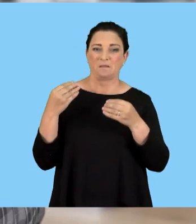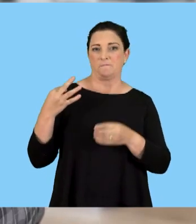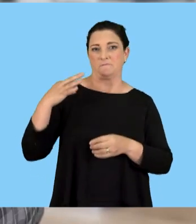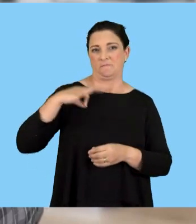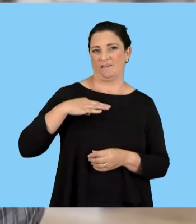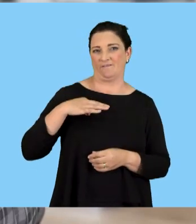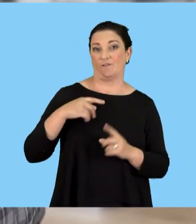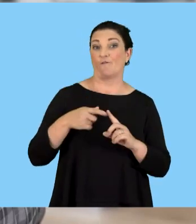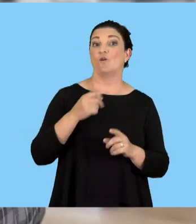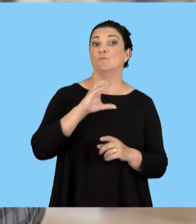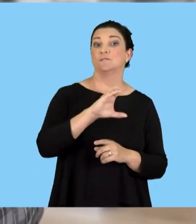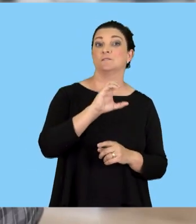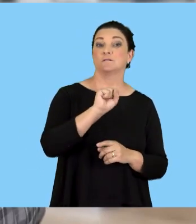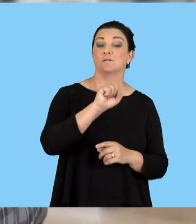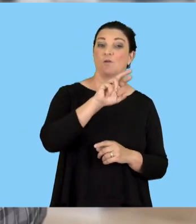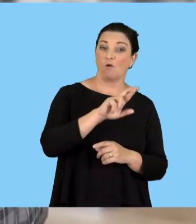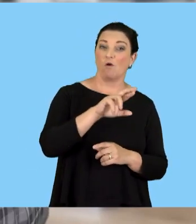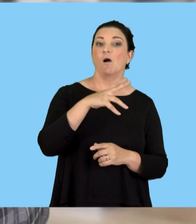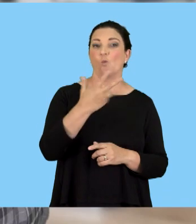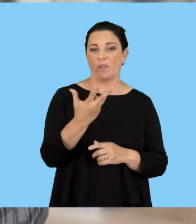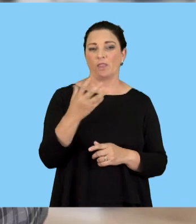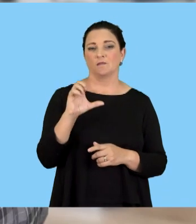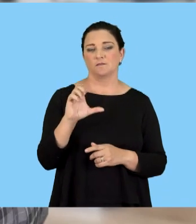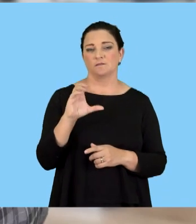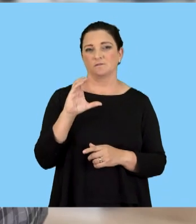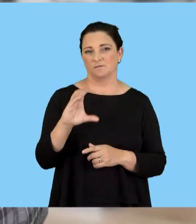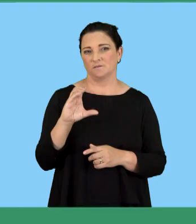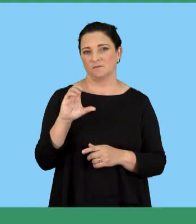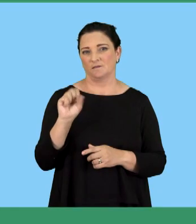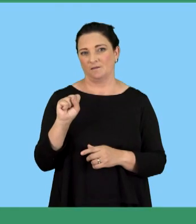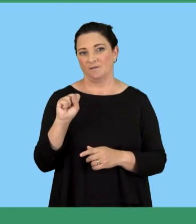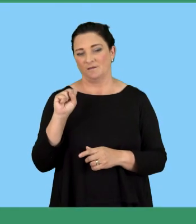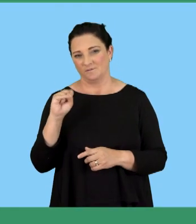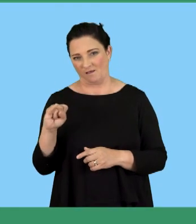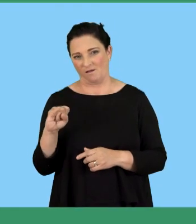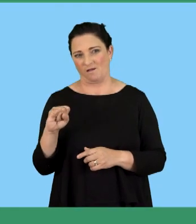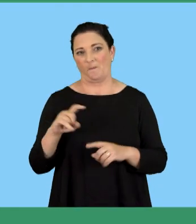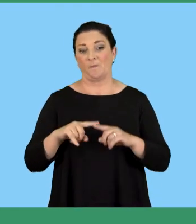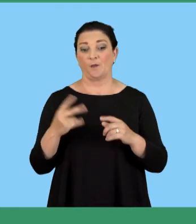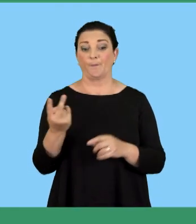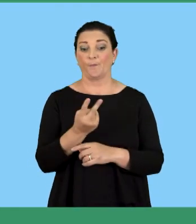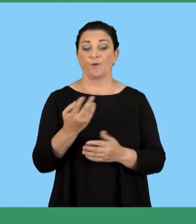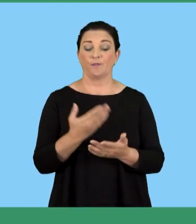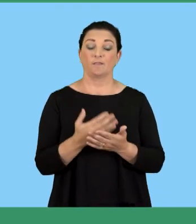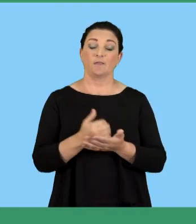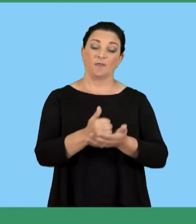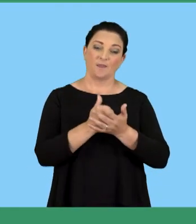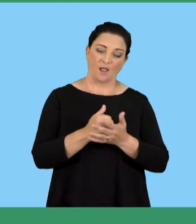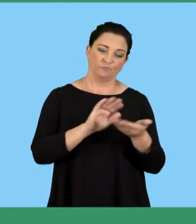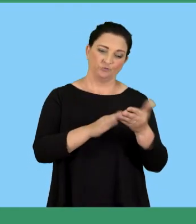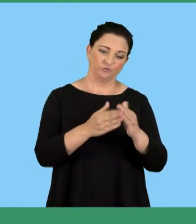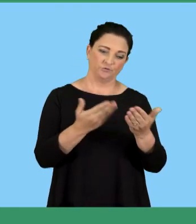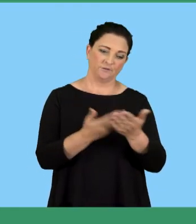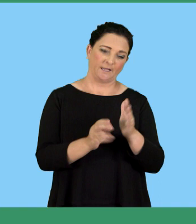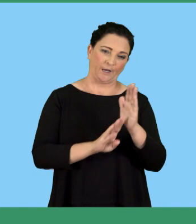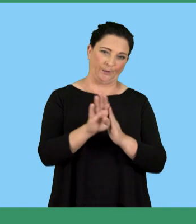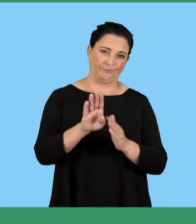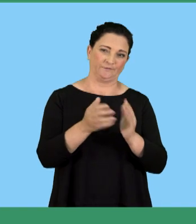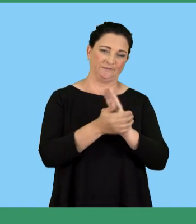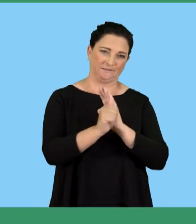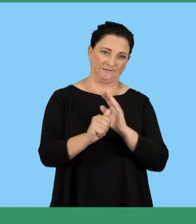within the community. So that is how the community is benefiting. Here we are not talking about the business. We are talking about how